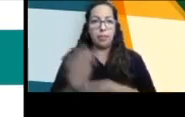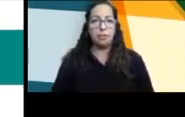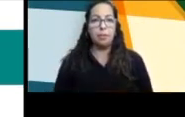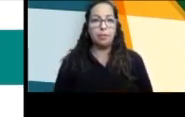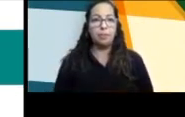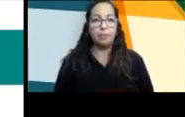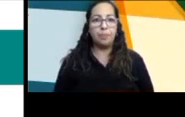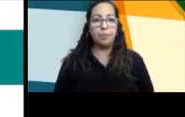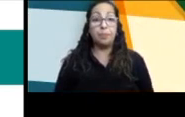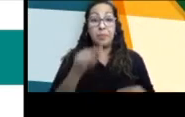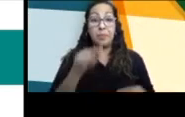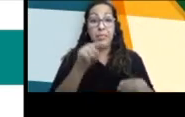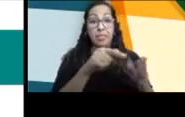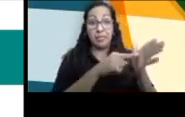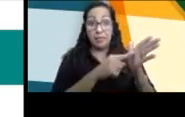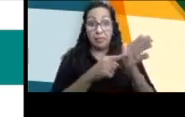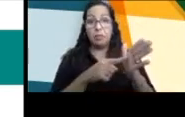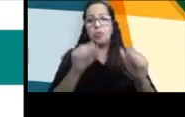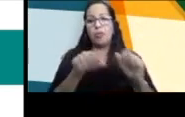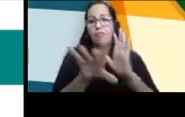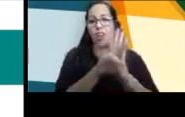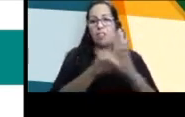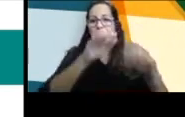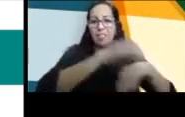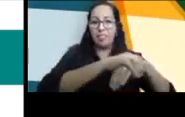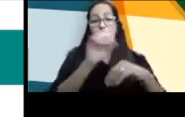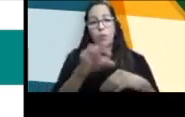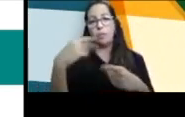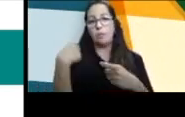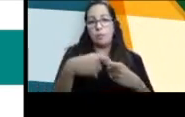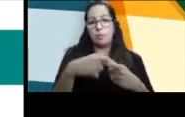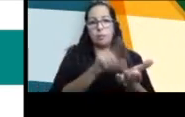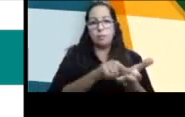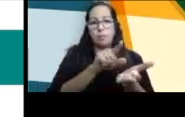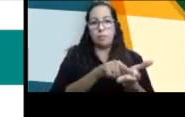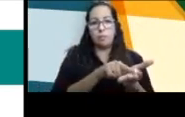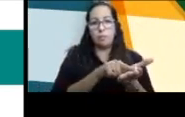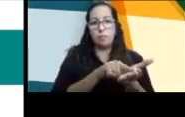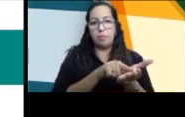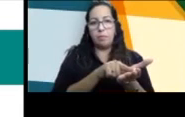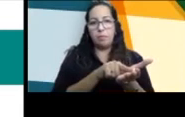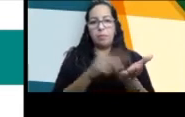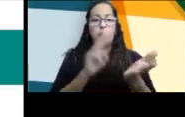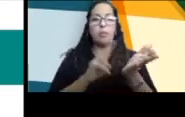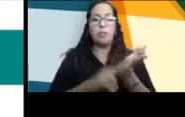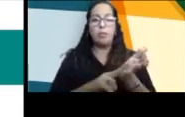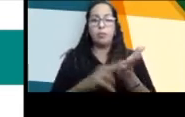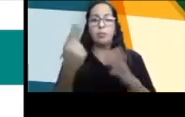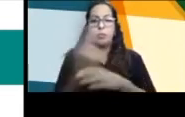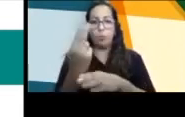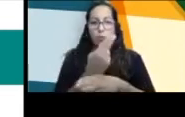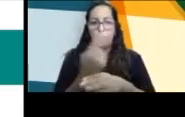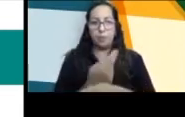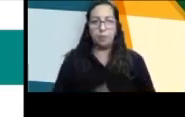These resources and more can be found in English and Spanish publicly for contractors to